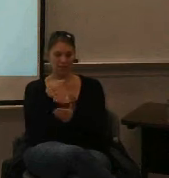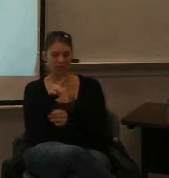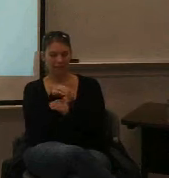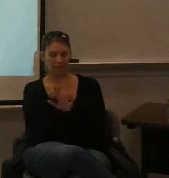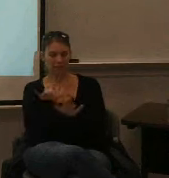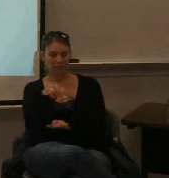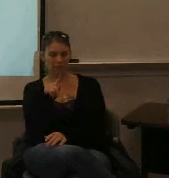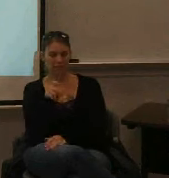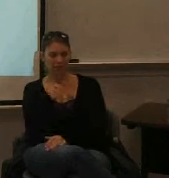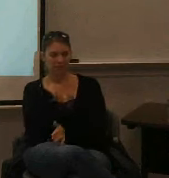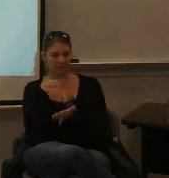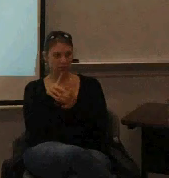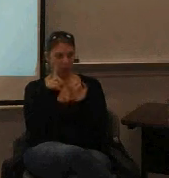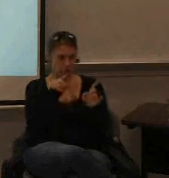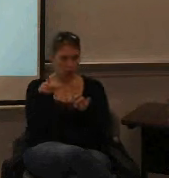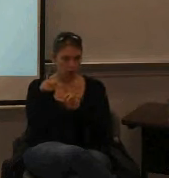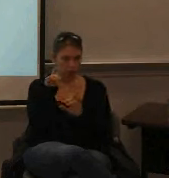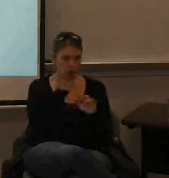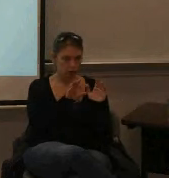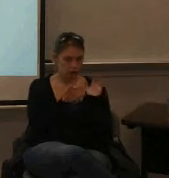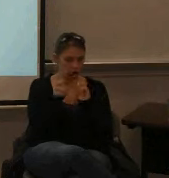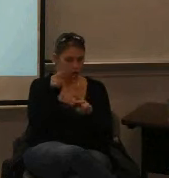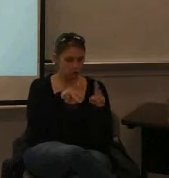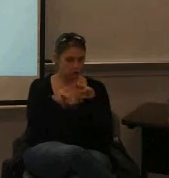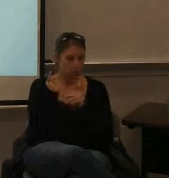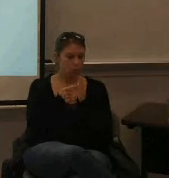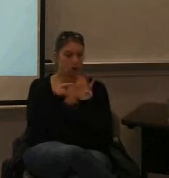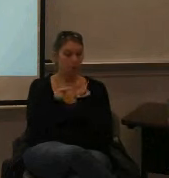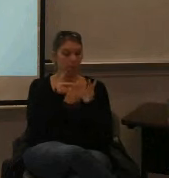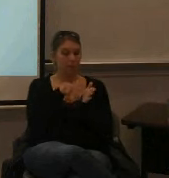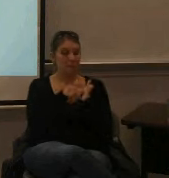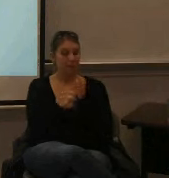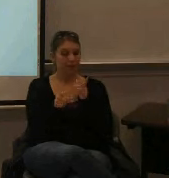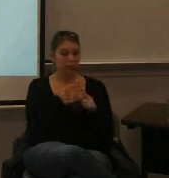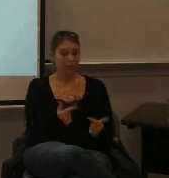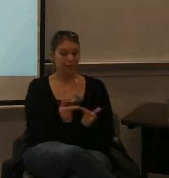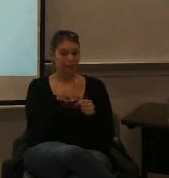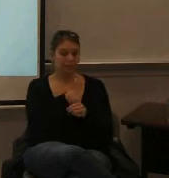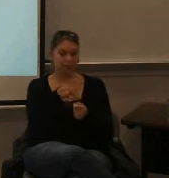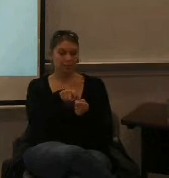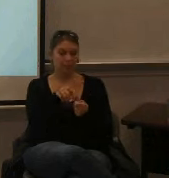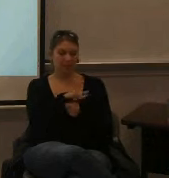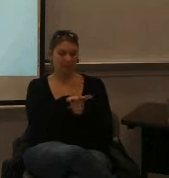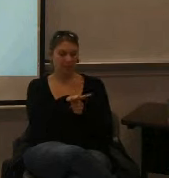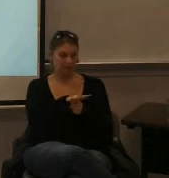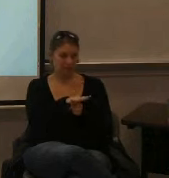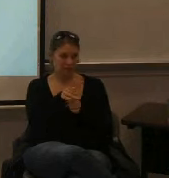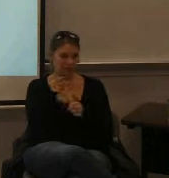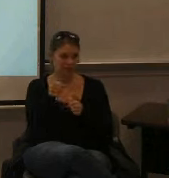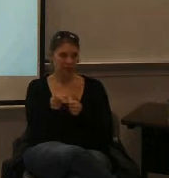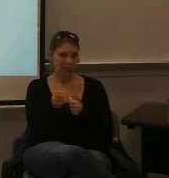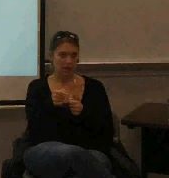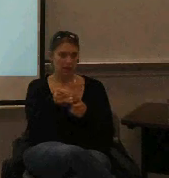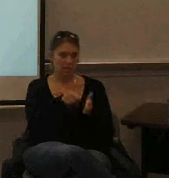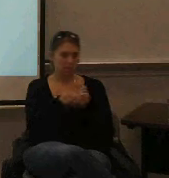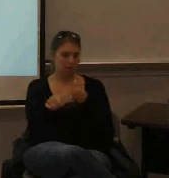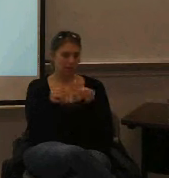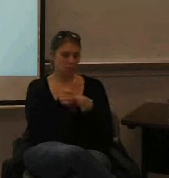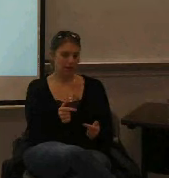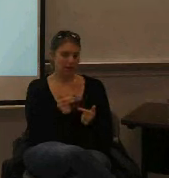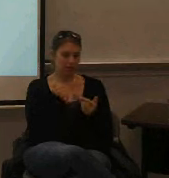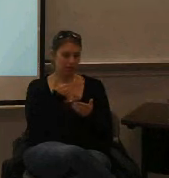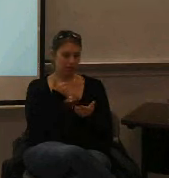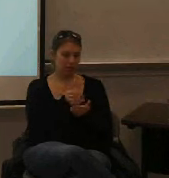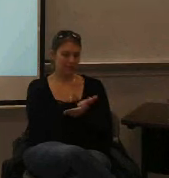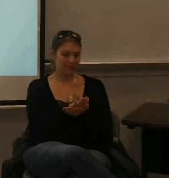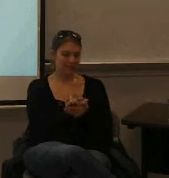that go out and look at what people actually pay to live in particular places. and they pay more to live near an